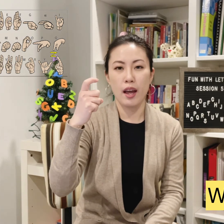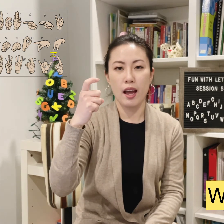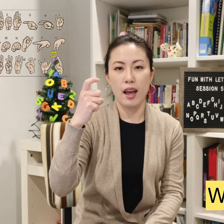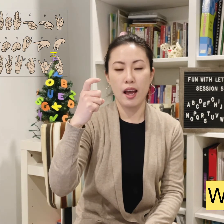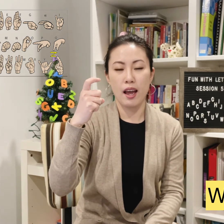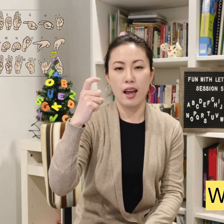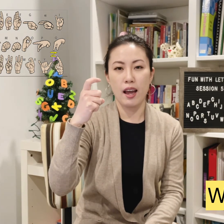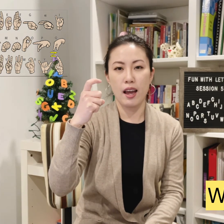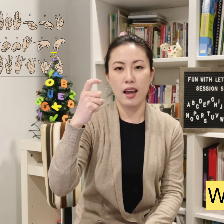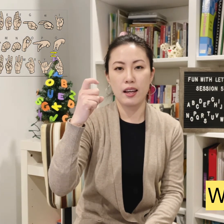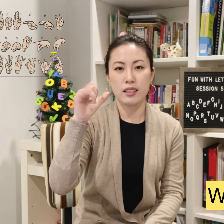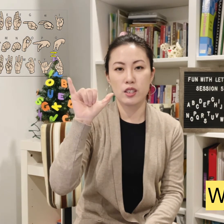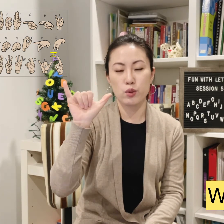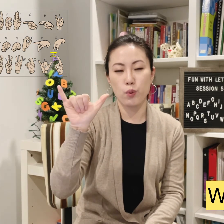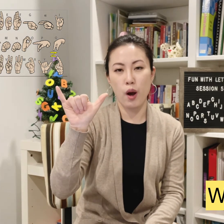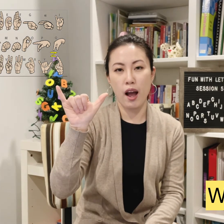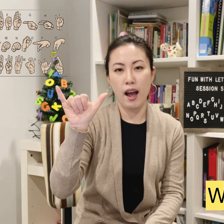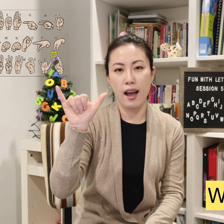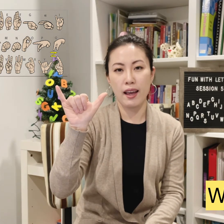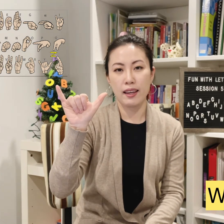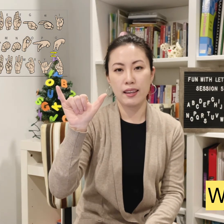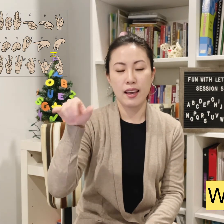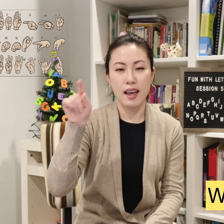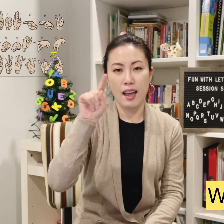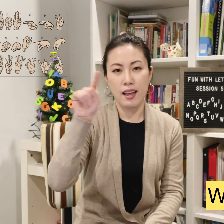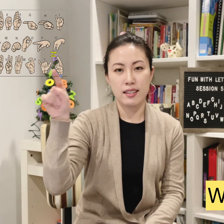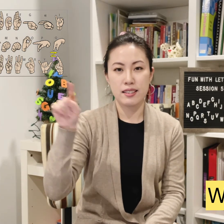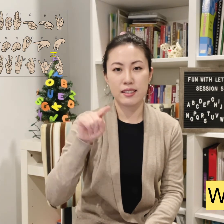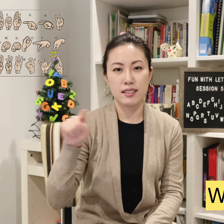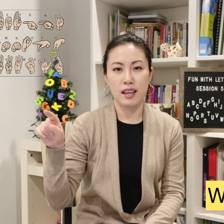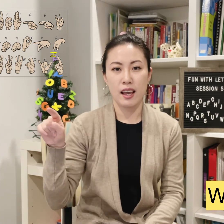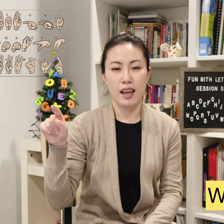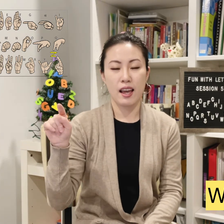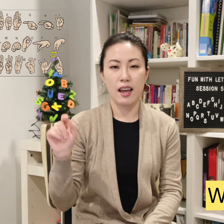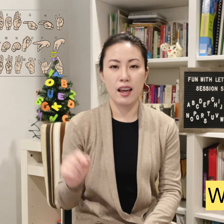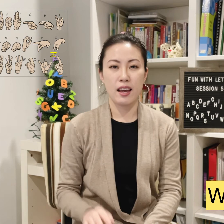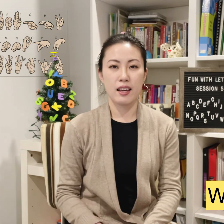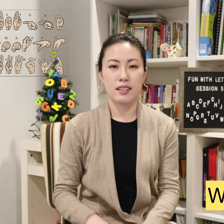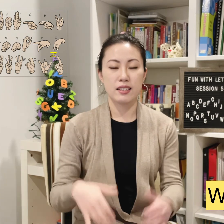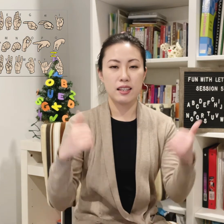W, X, Y, and Z.